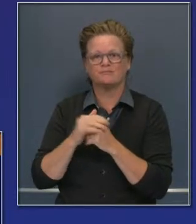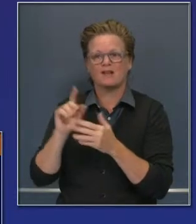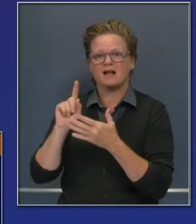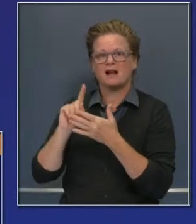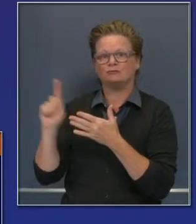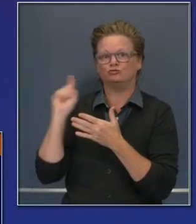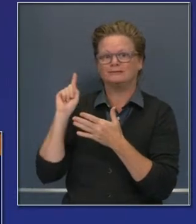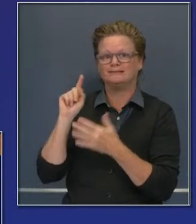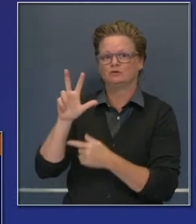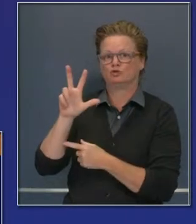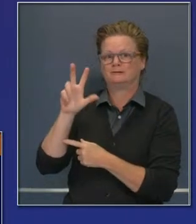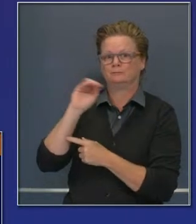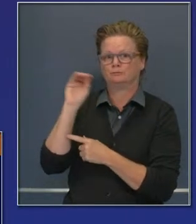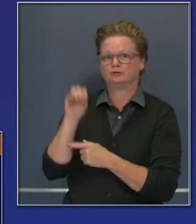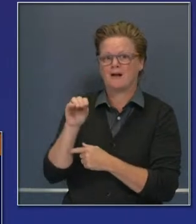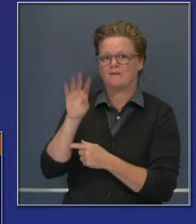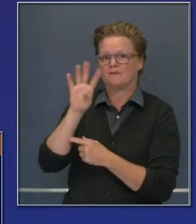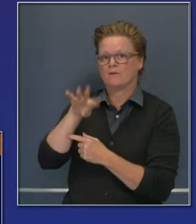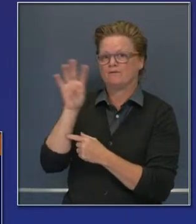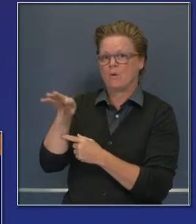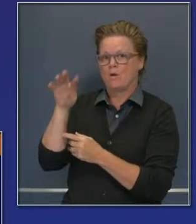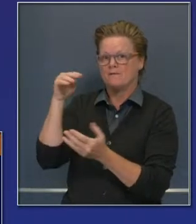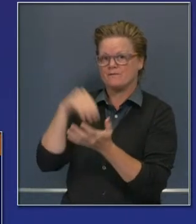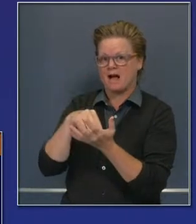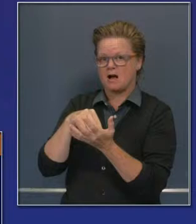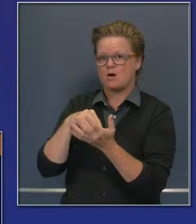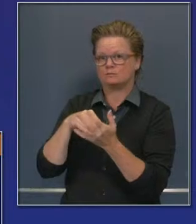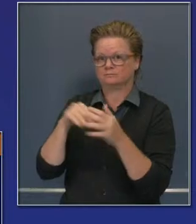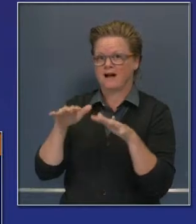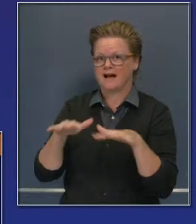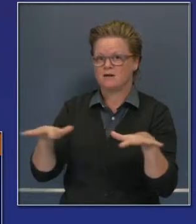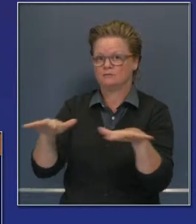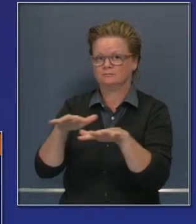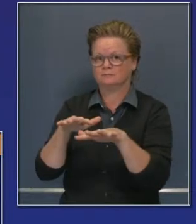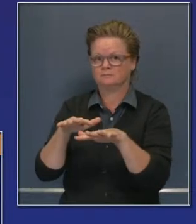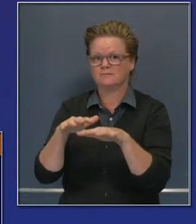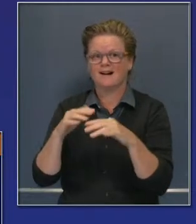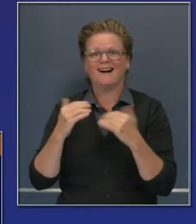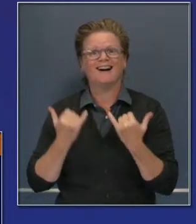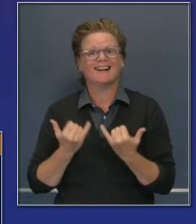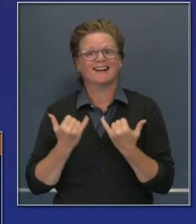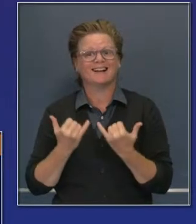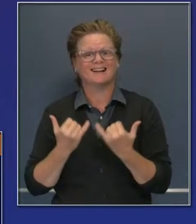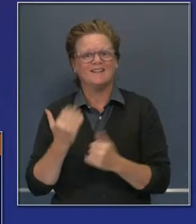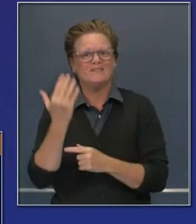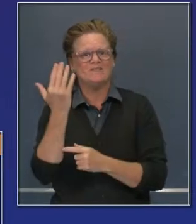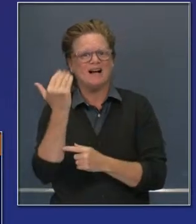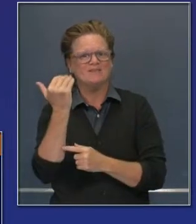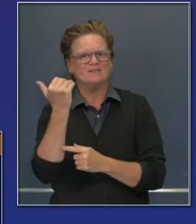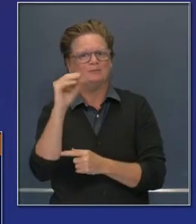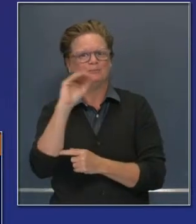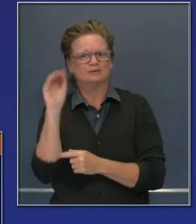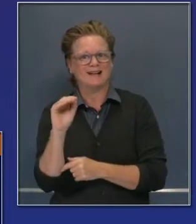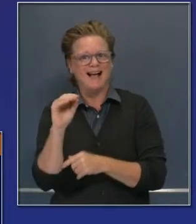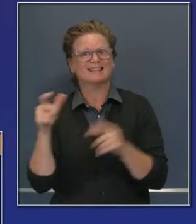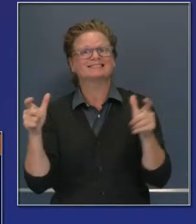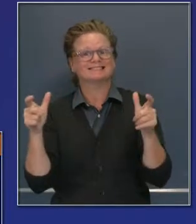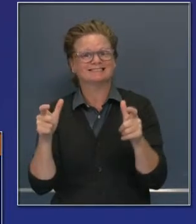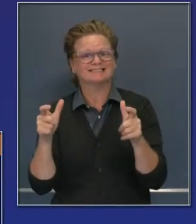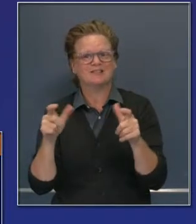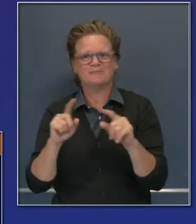you. 15% today, but you could see more than doubling total number of acreage that have been lost in this